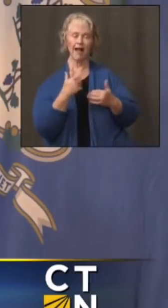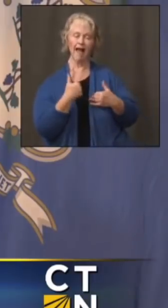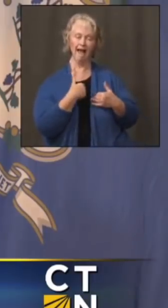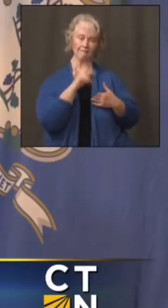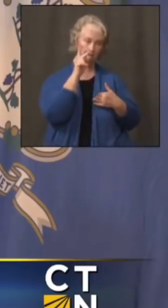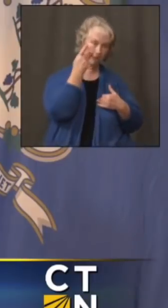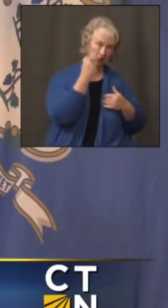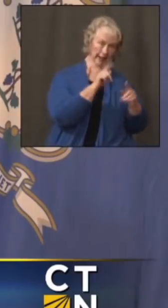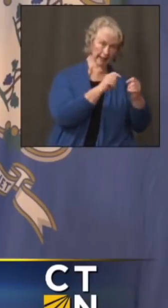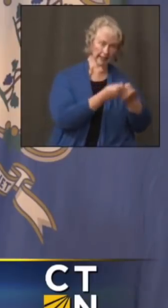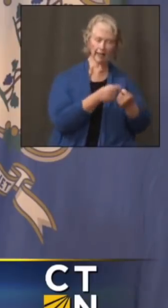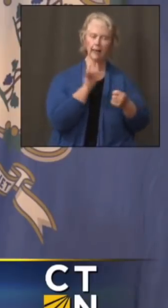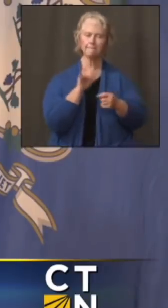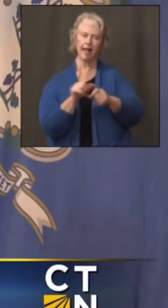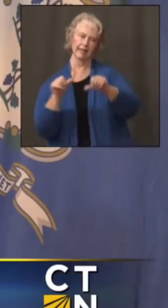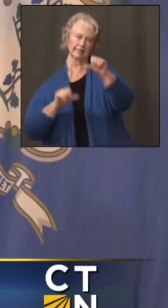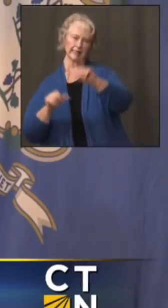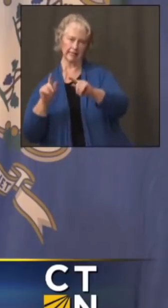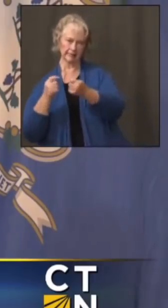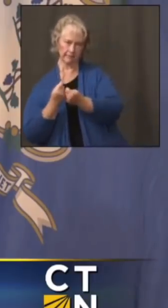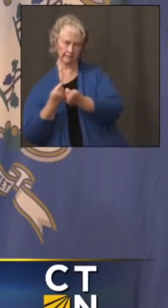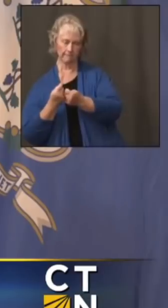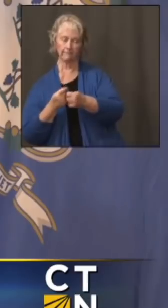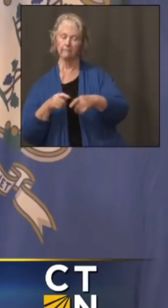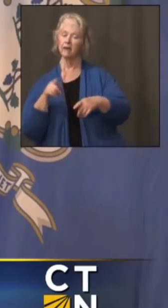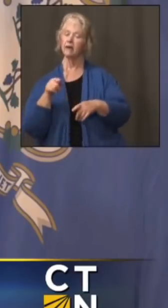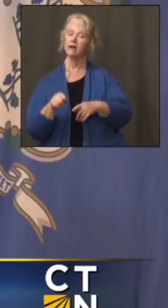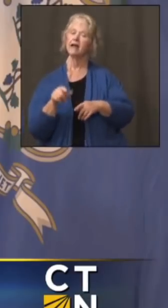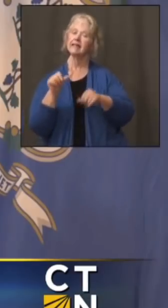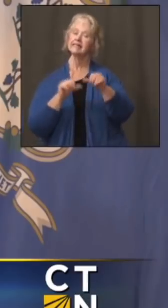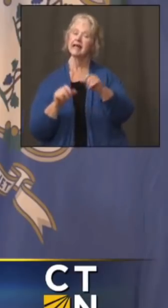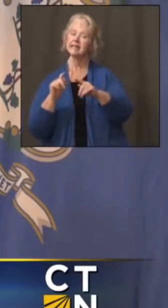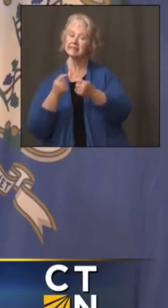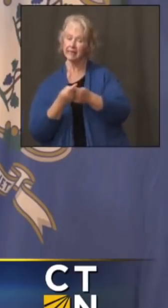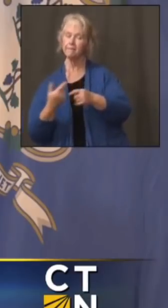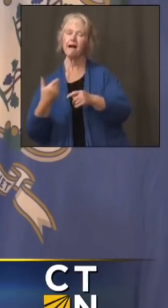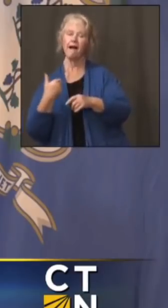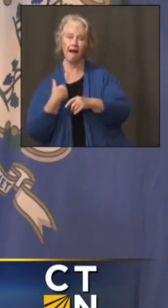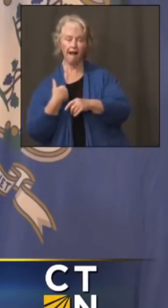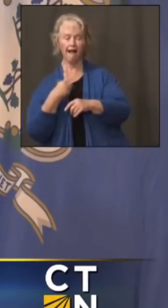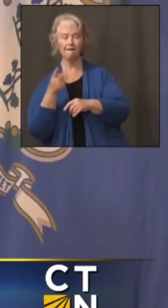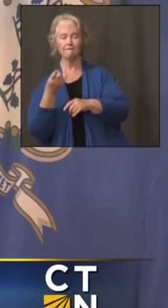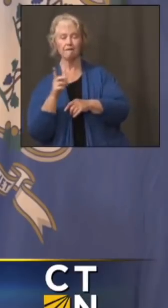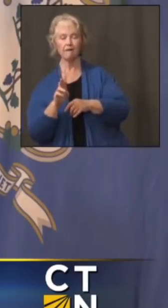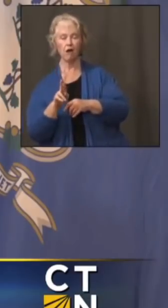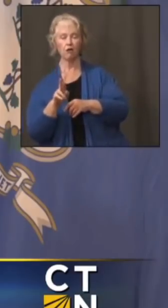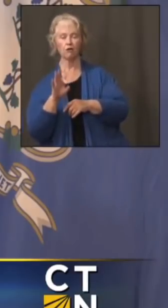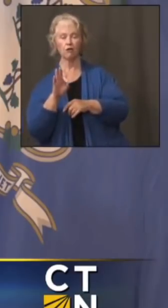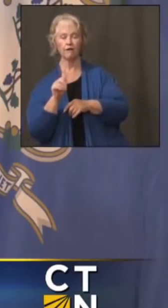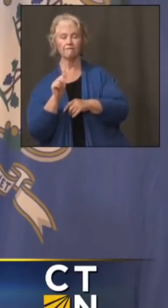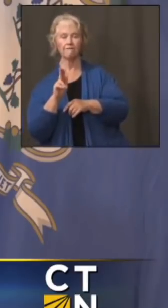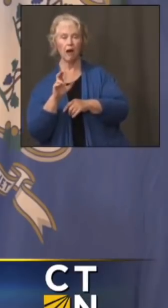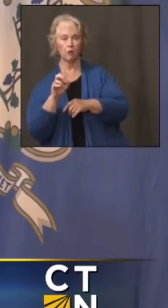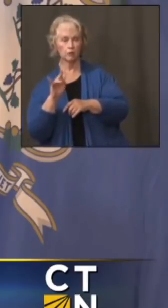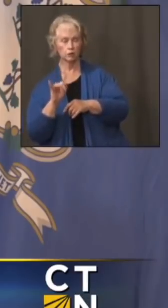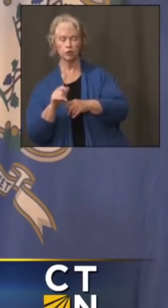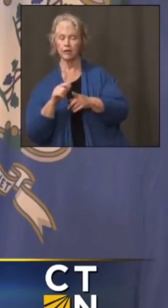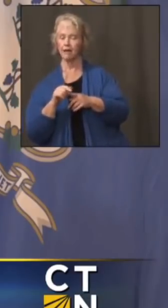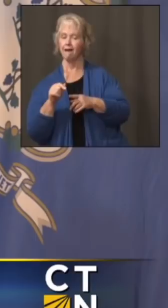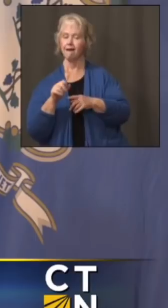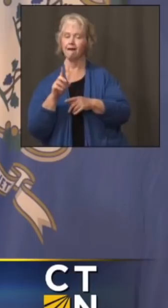led by Dr. Fauci, who joined us about a month ago, and Deborah Birx, who I obviously thought was